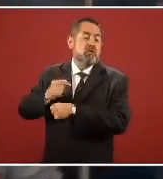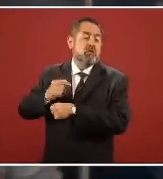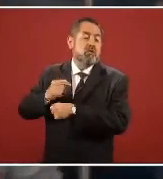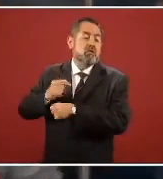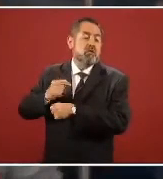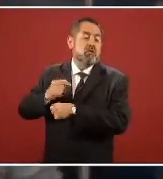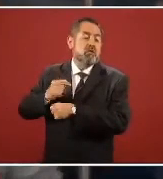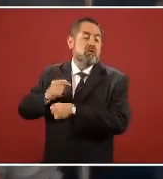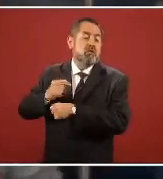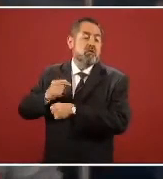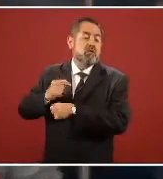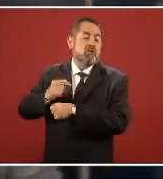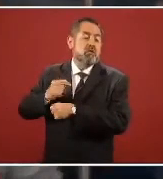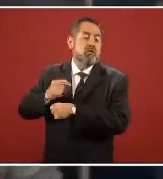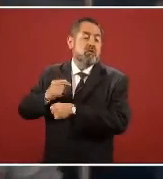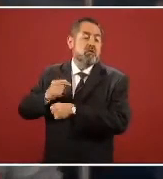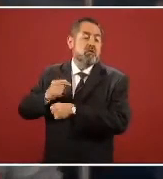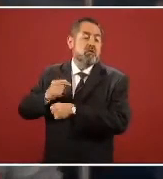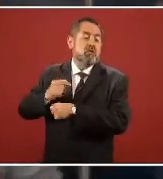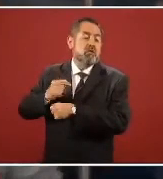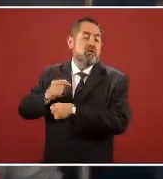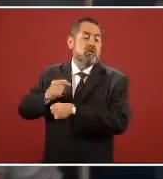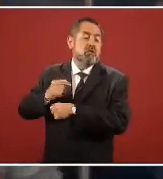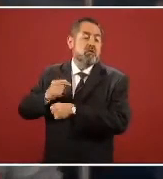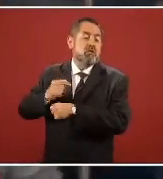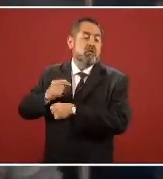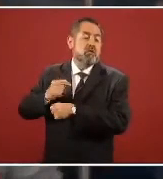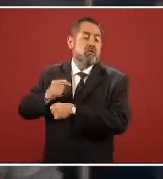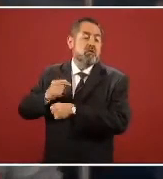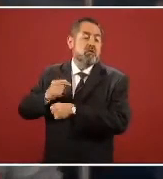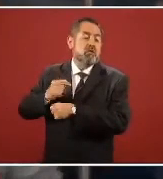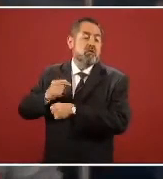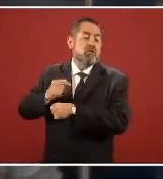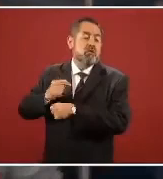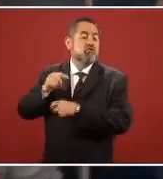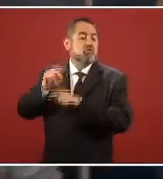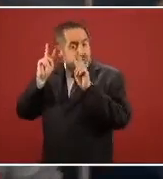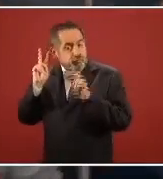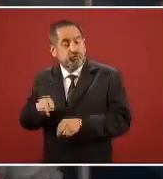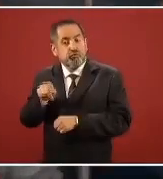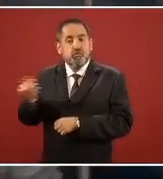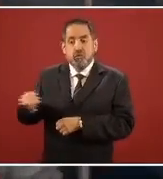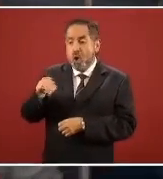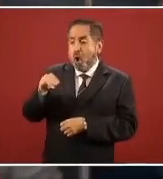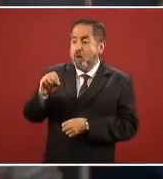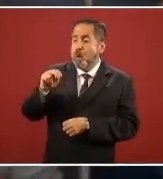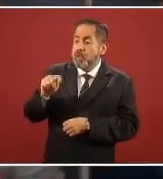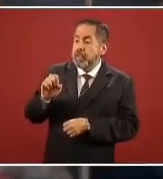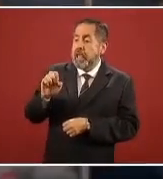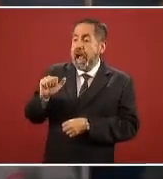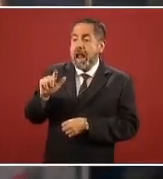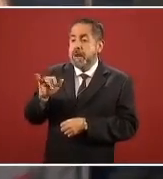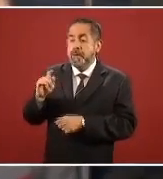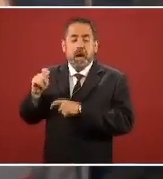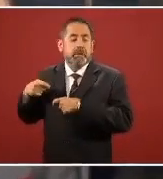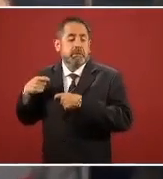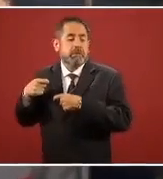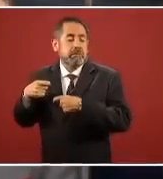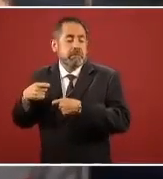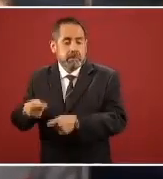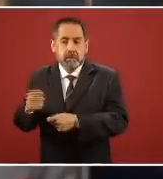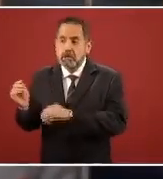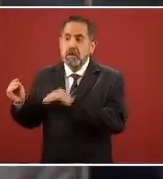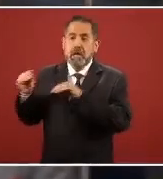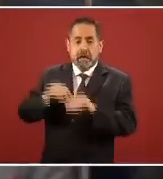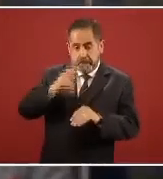was a game that our forefathers used to play in Montalbán. Esta tradición fue rescatada por la comunidad mixteca y traída a la